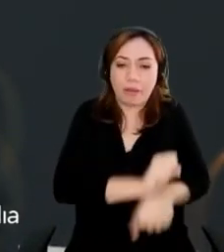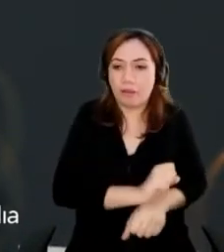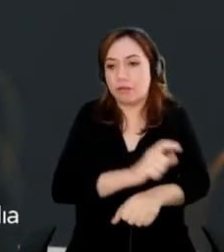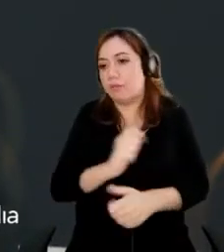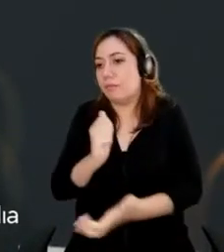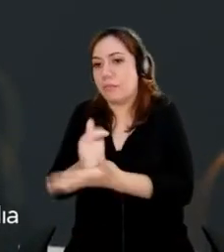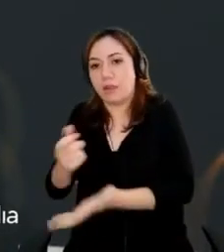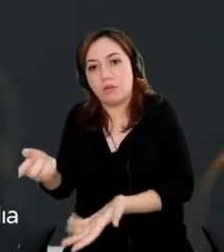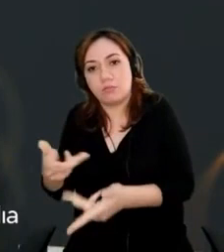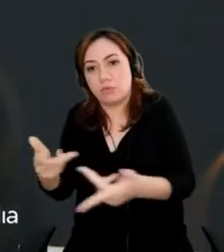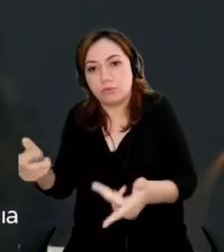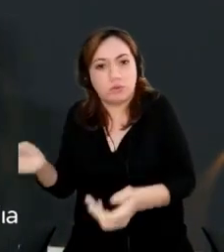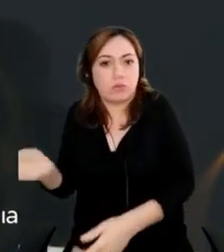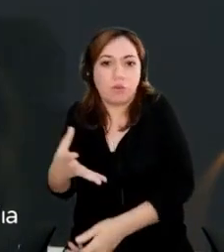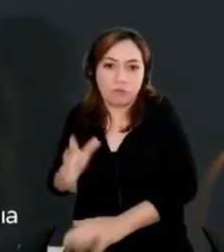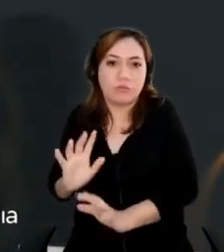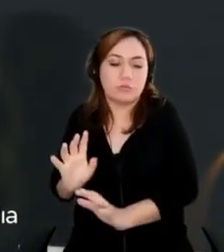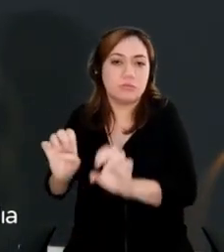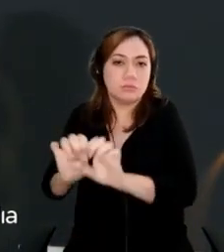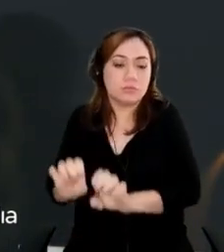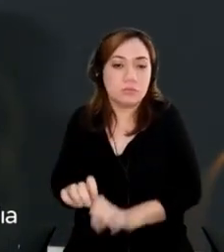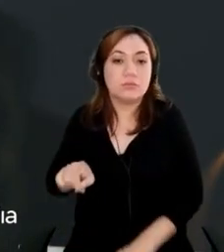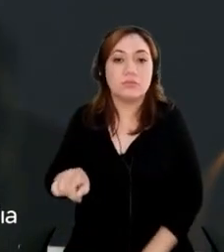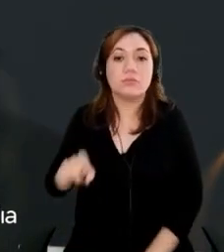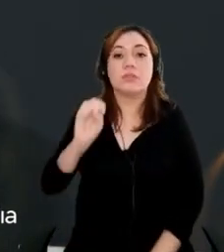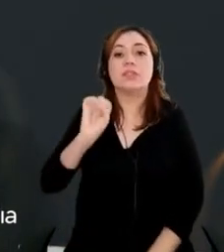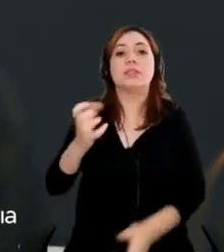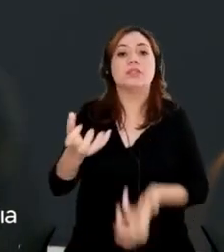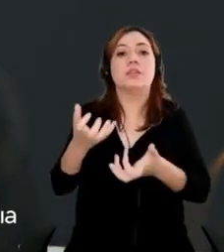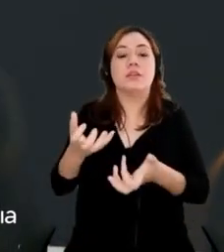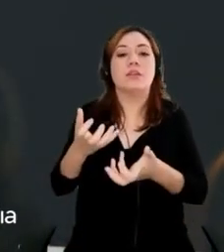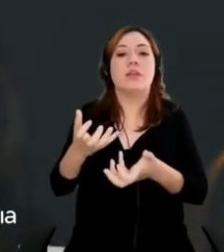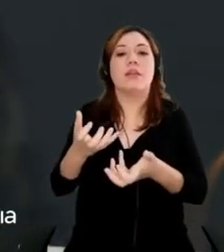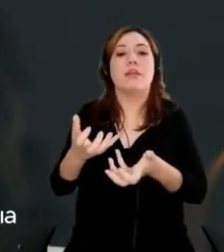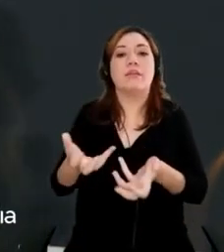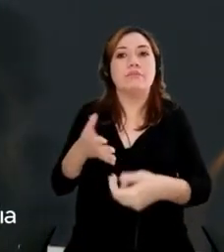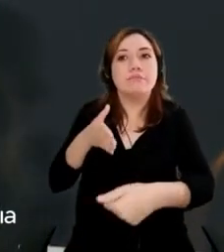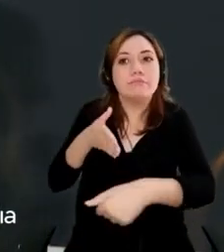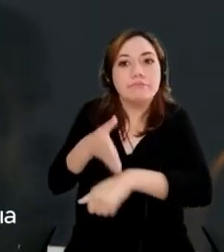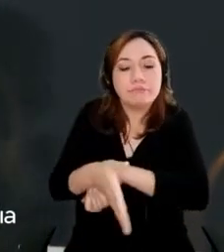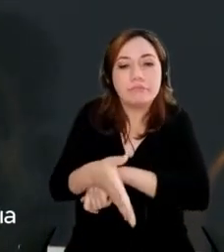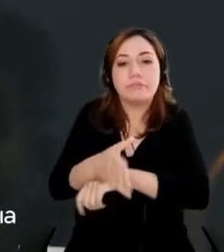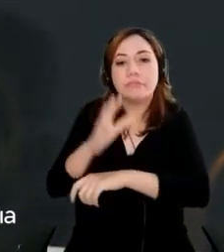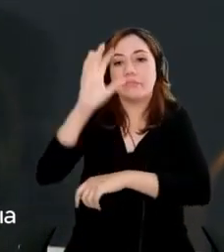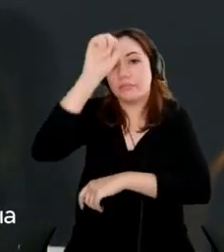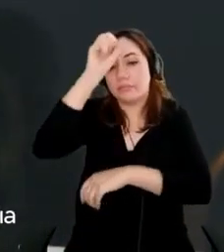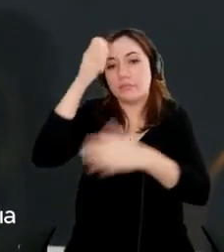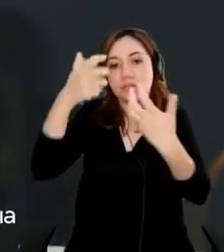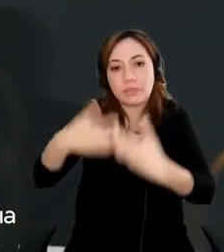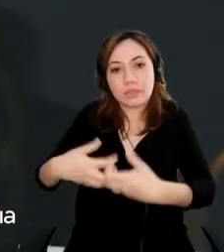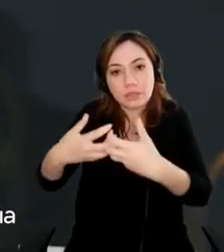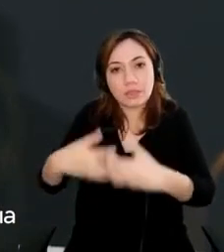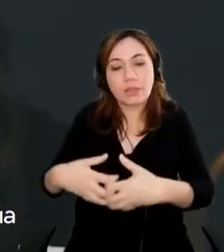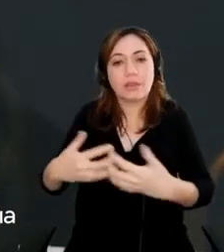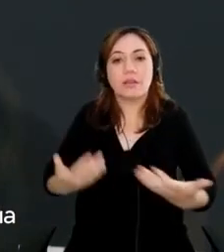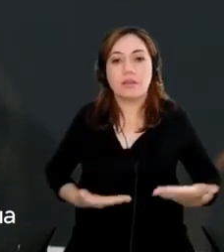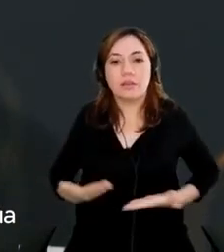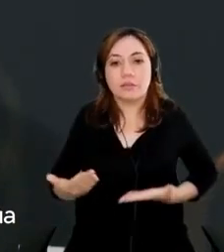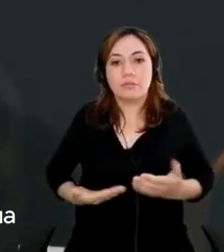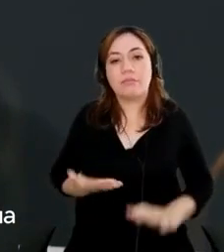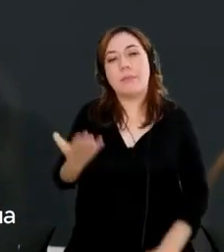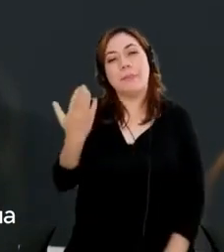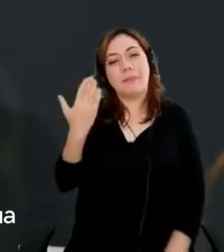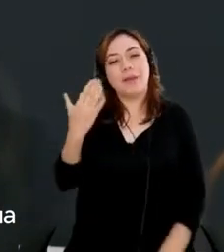If you want to get access to machine learning services, in the old days, maybe you would have had to